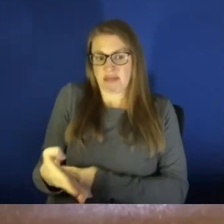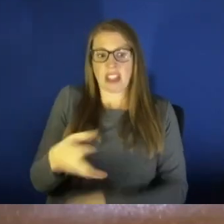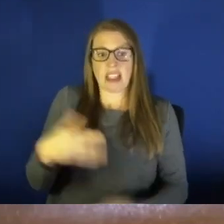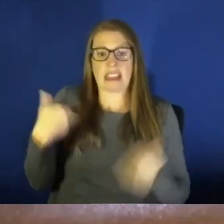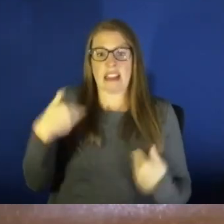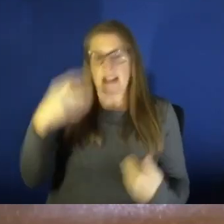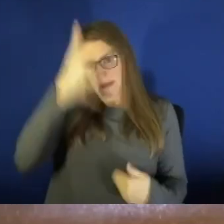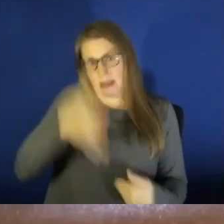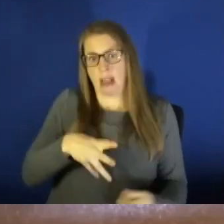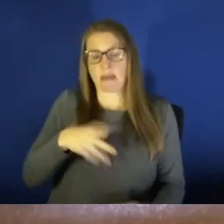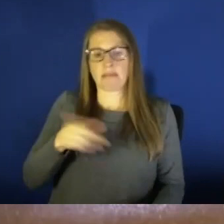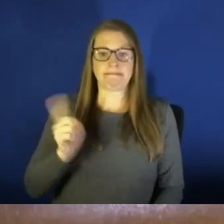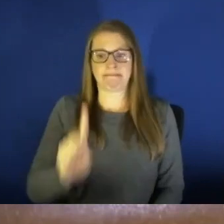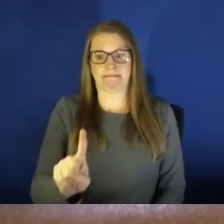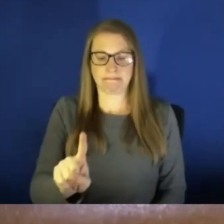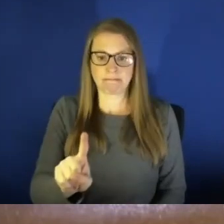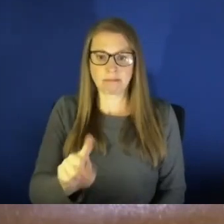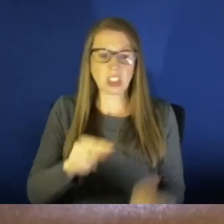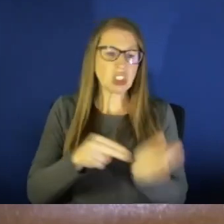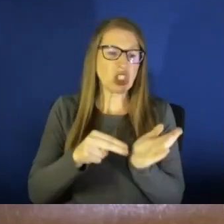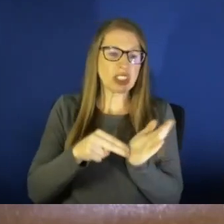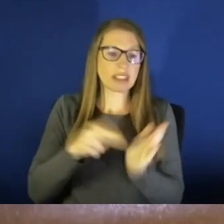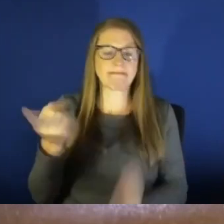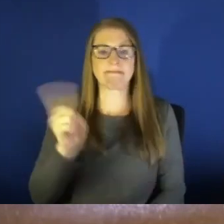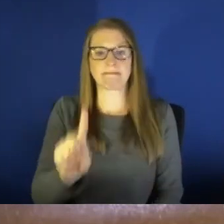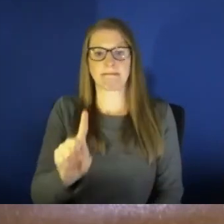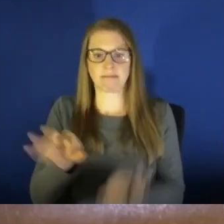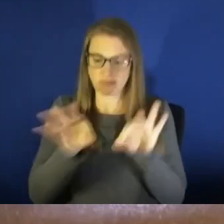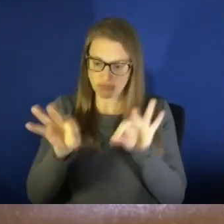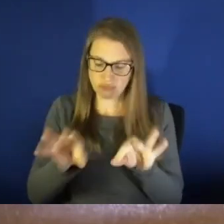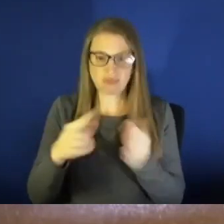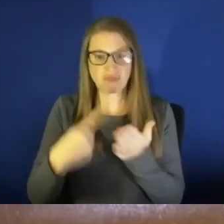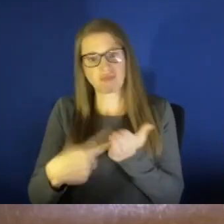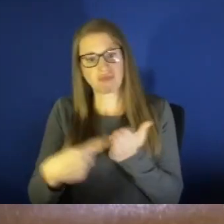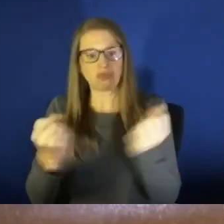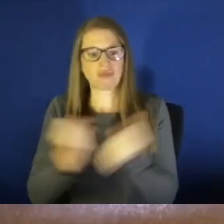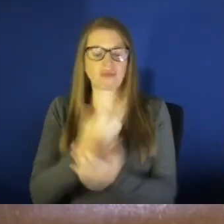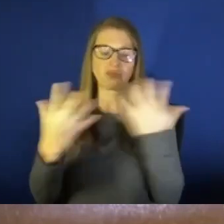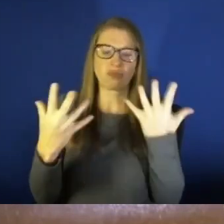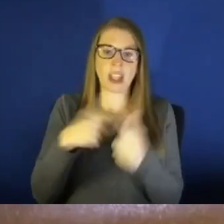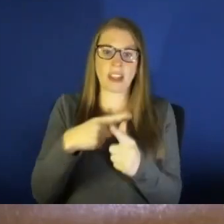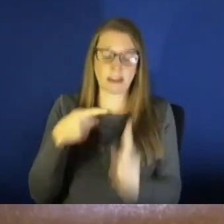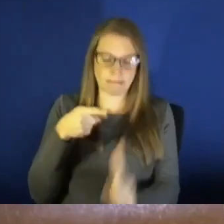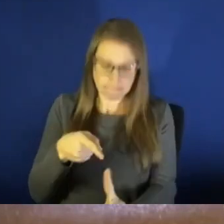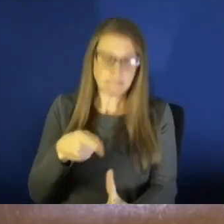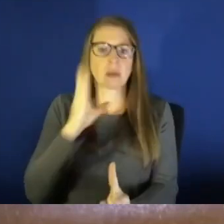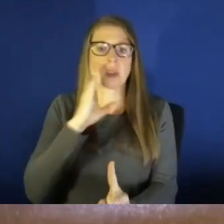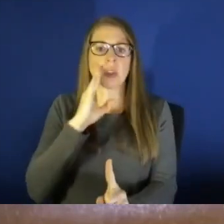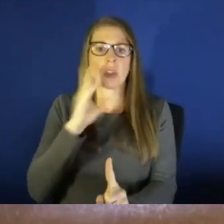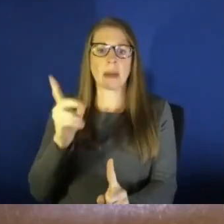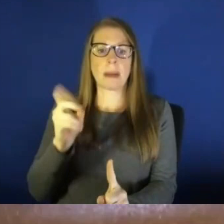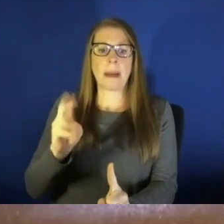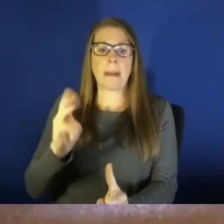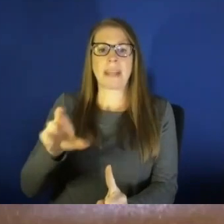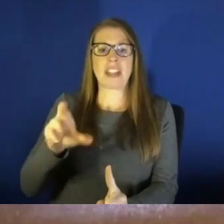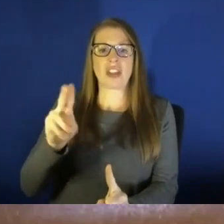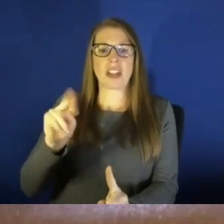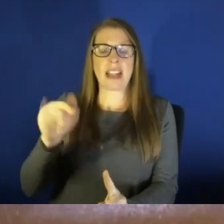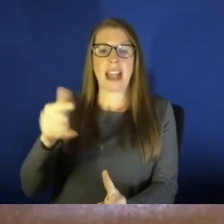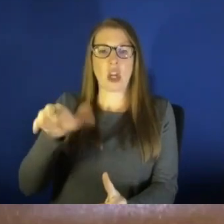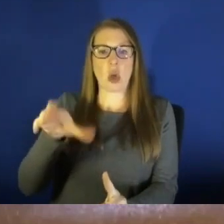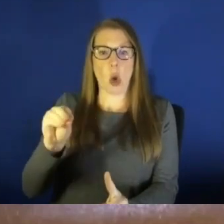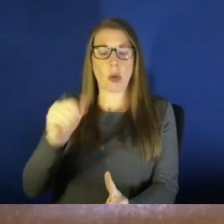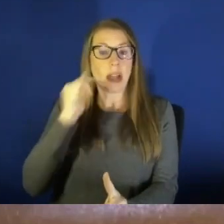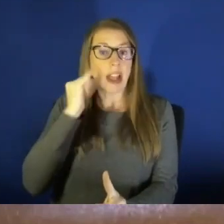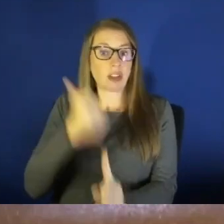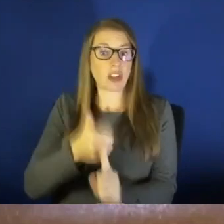talking and just about everything, and he mentioned about me smoking, read it right there, and he said, you know, Mr. Nigro, he said, if you get rid